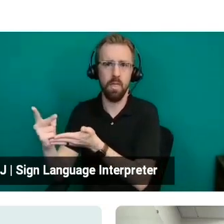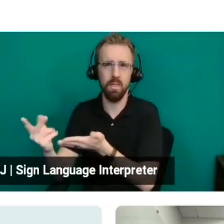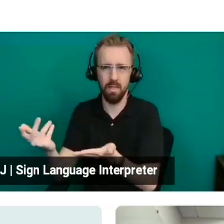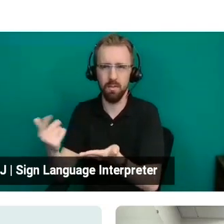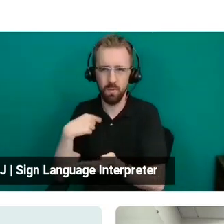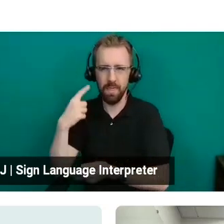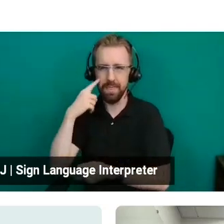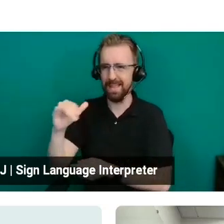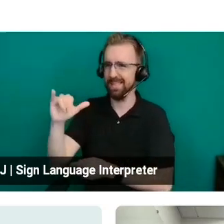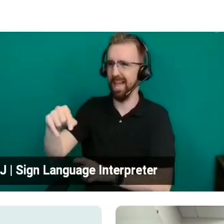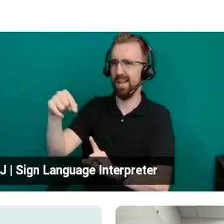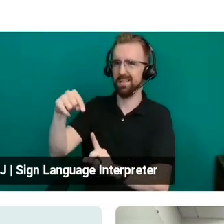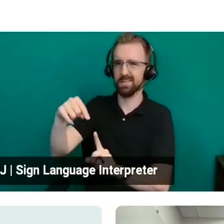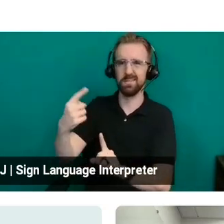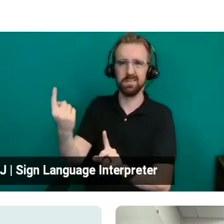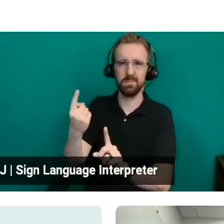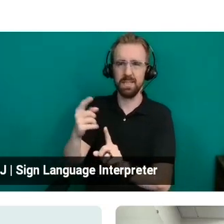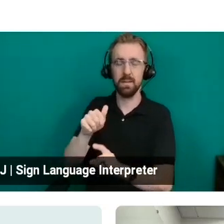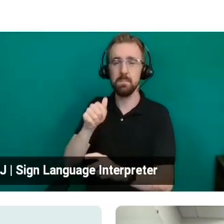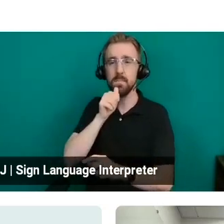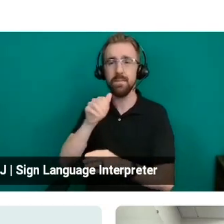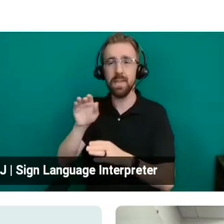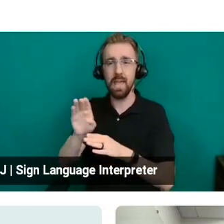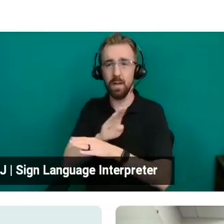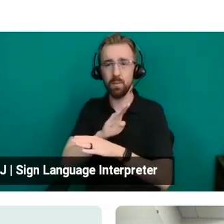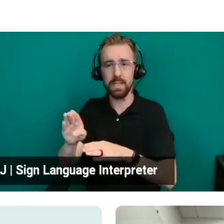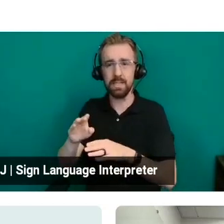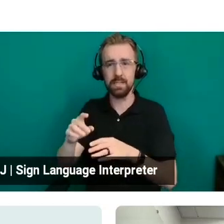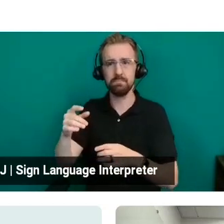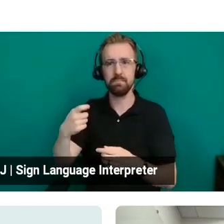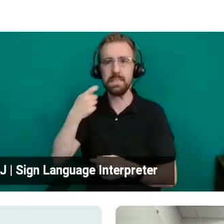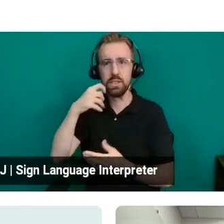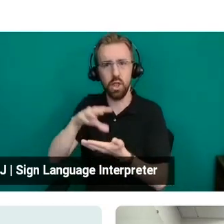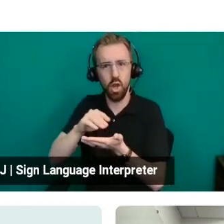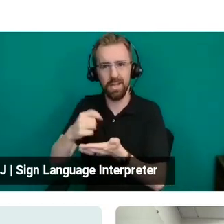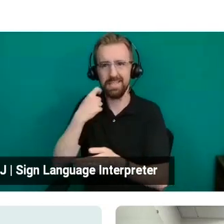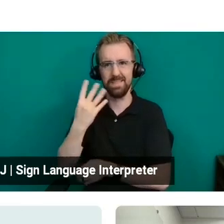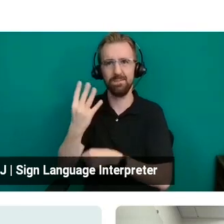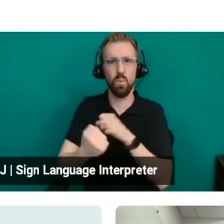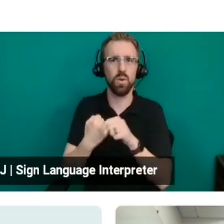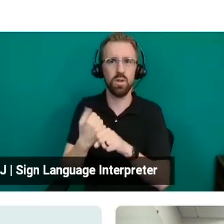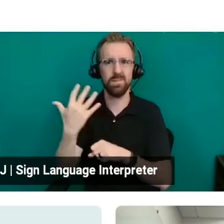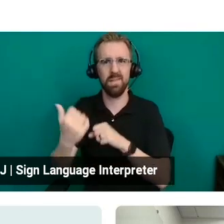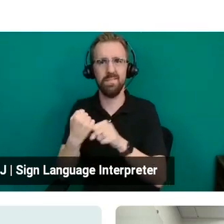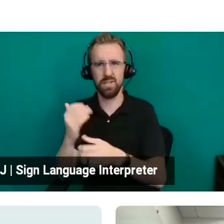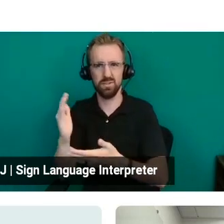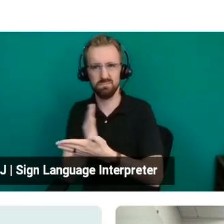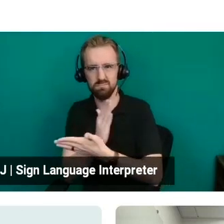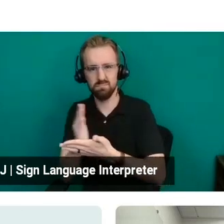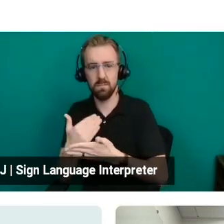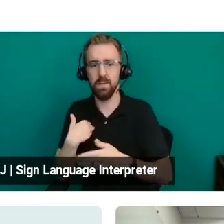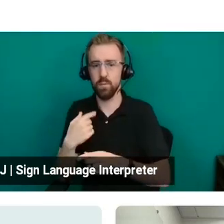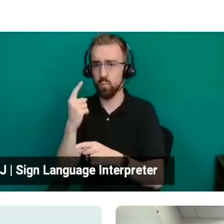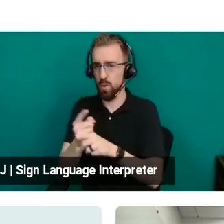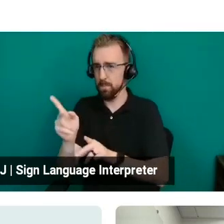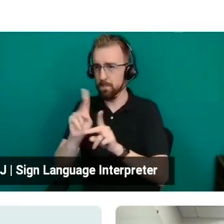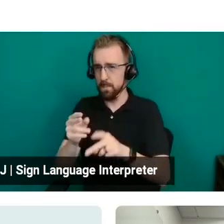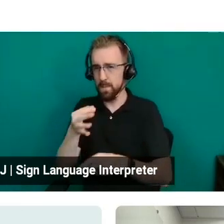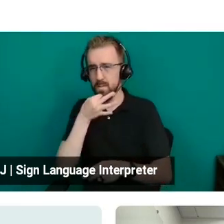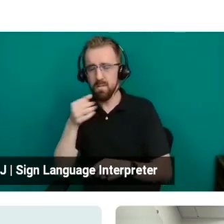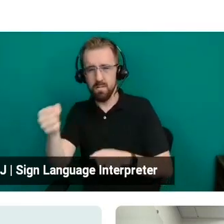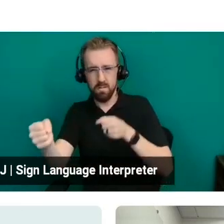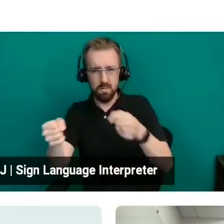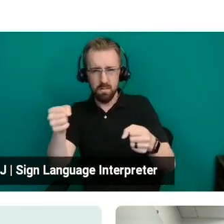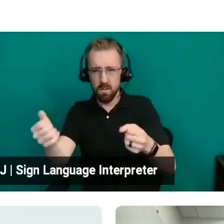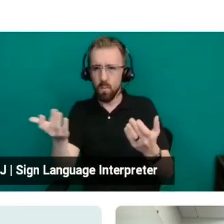that is something that just private equity has clued into, especially I would say in the last 4 or 5 years. Having the right people in the right seats and what it